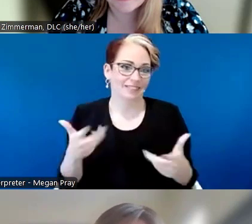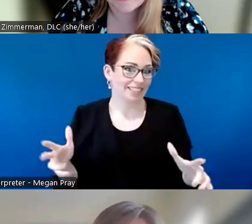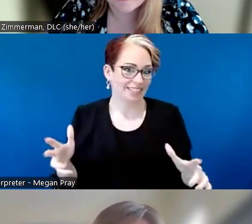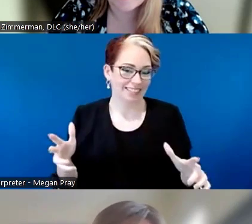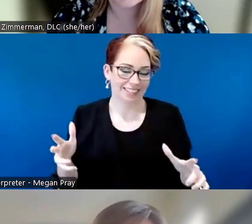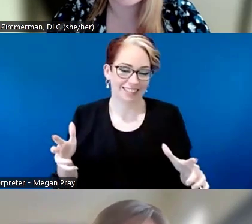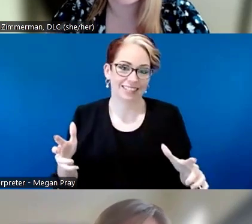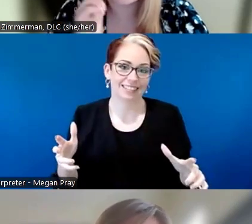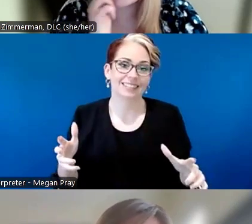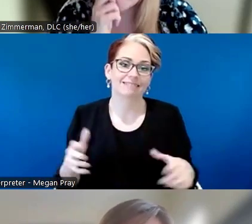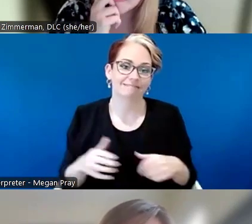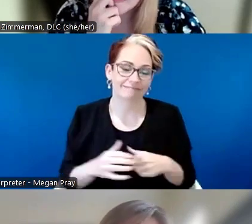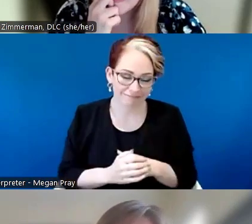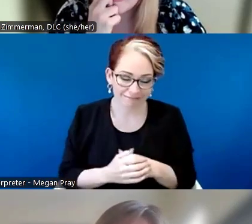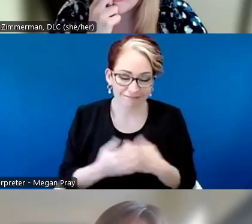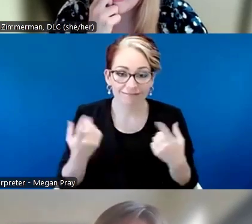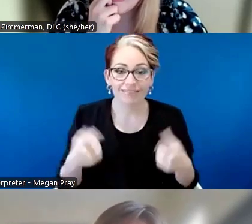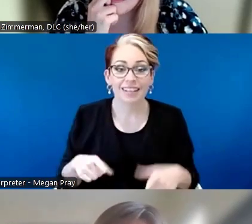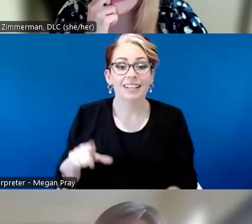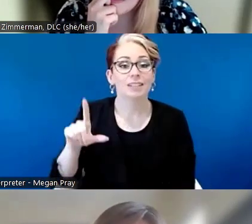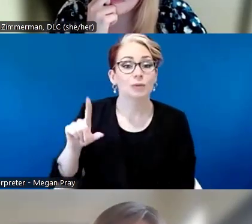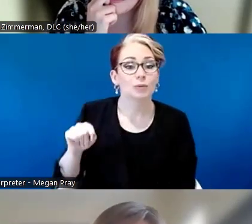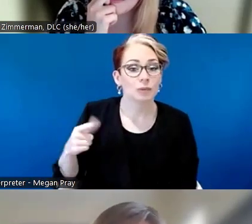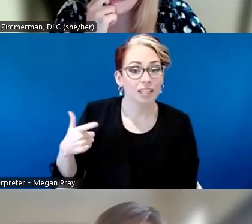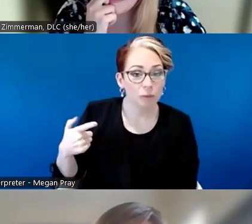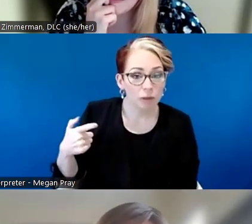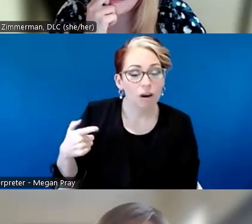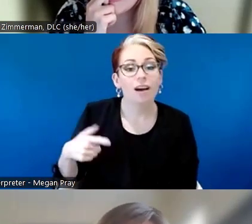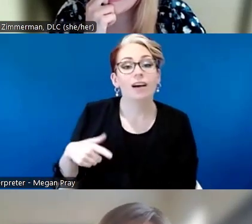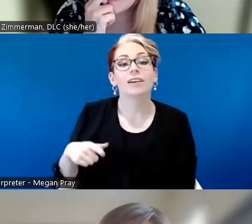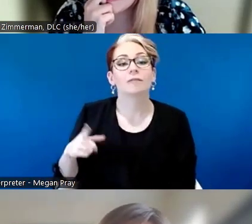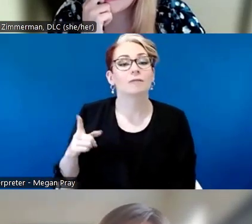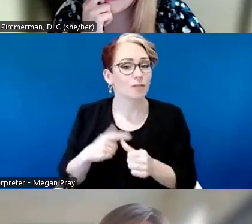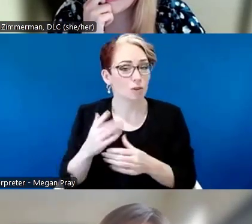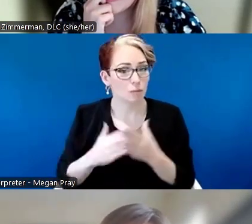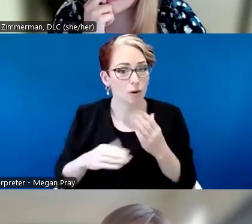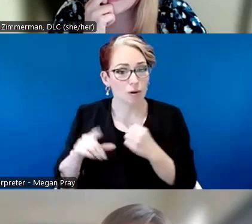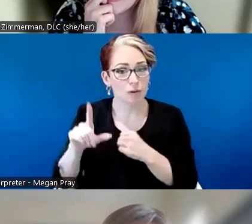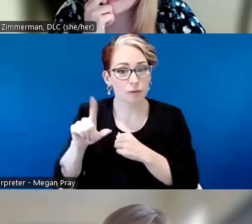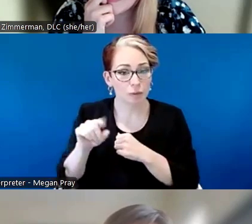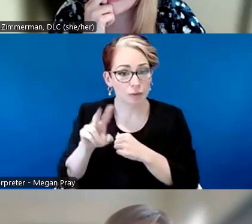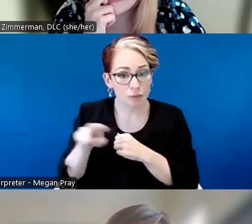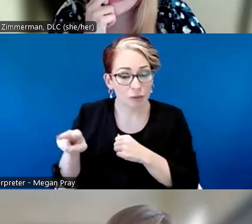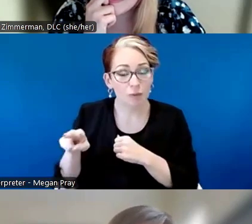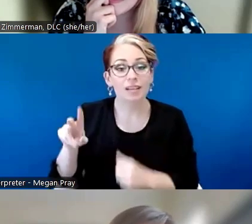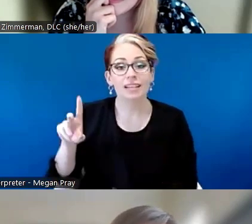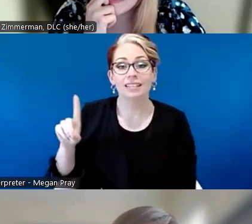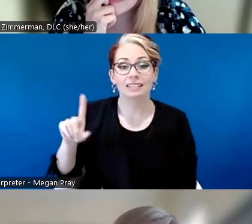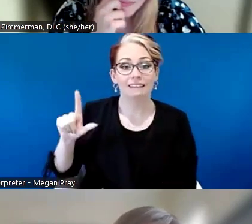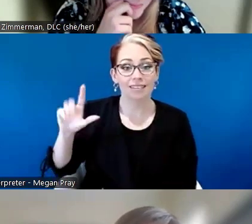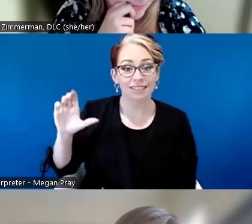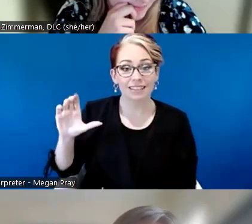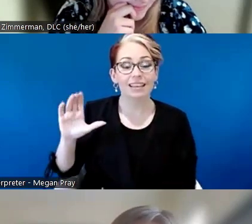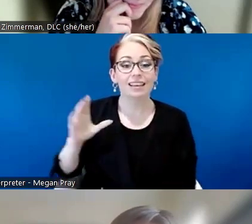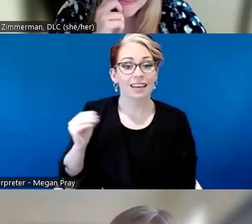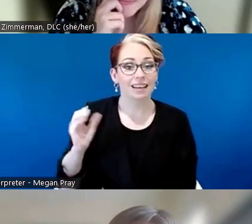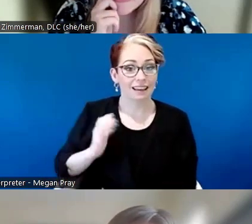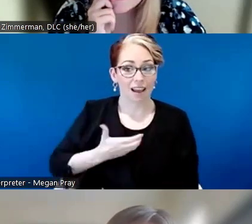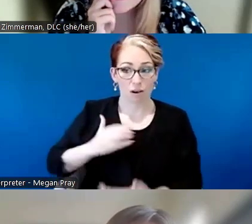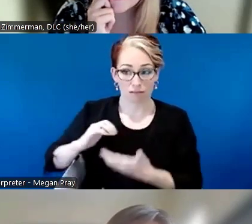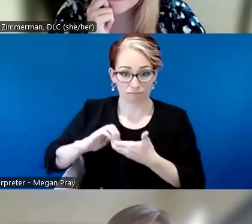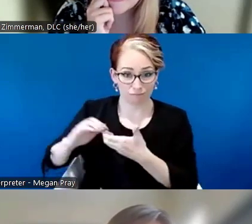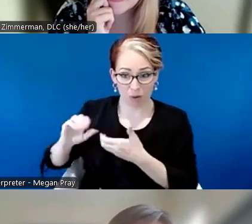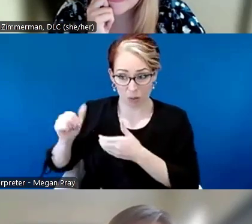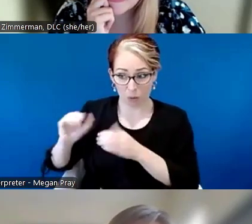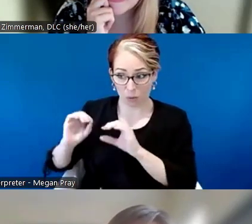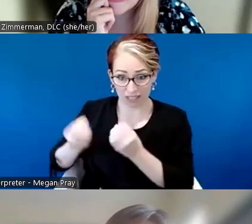Throughout 2021 and the first half of 2022, DLC and our partners continued advocating